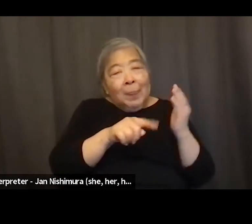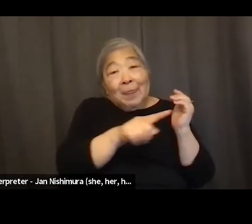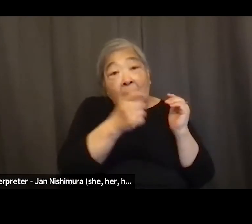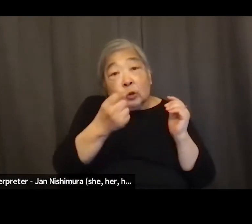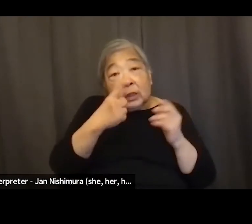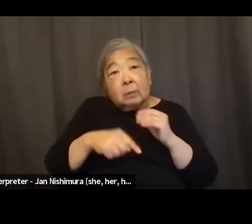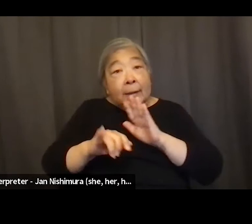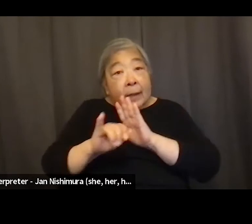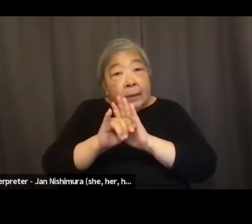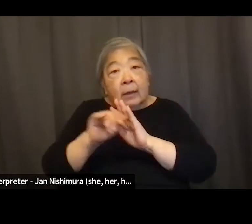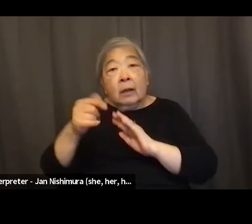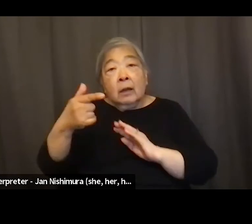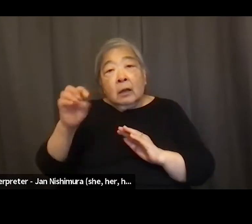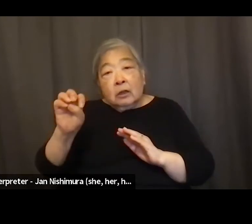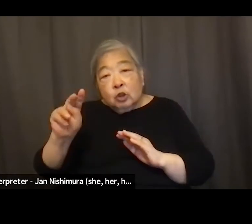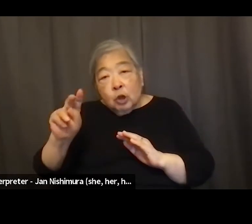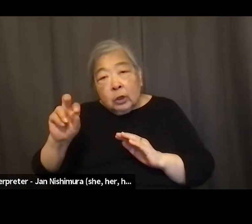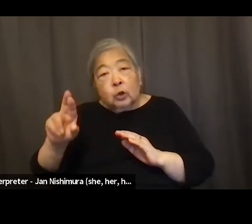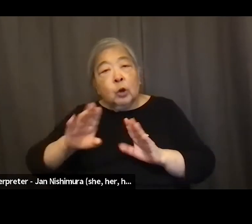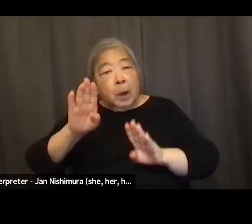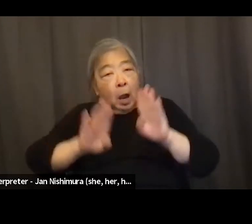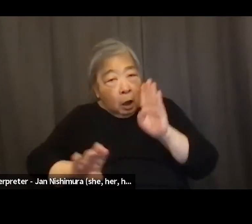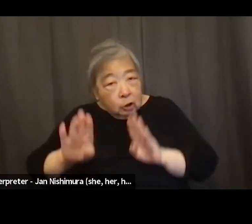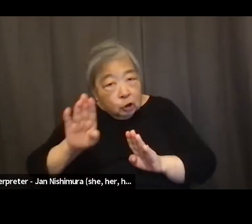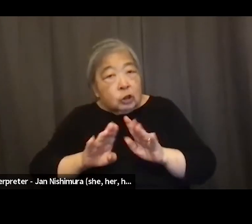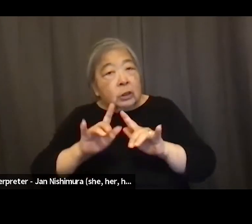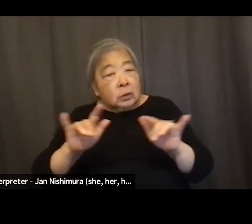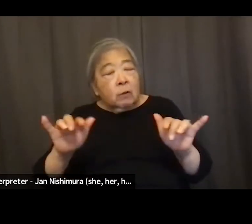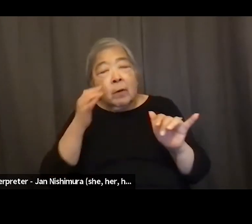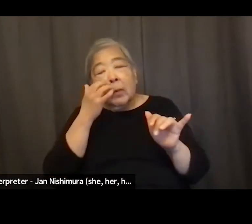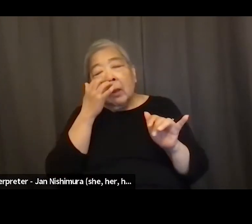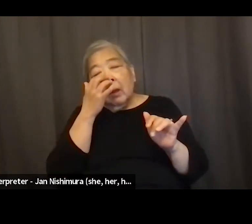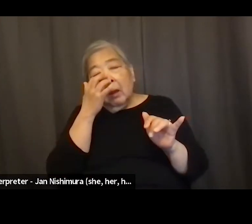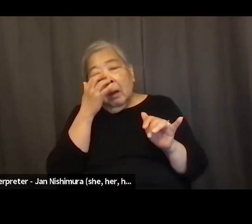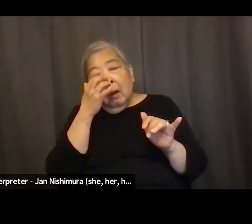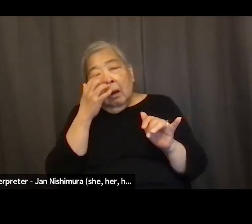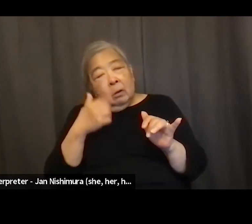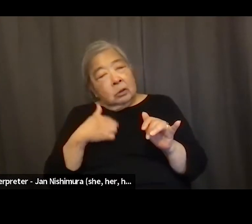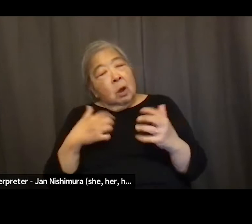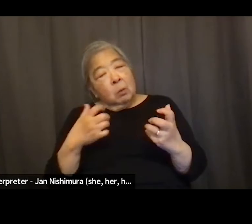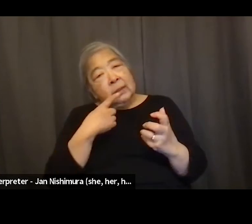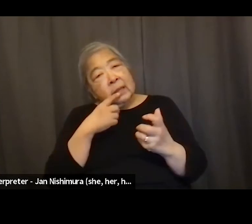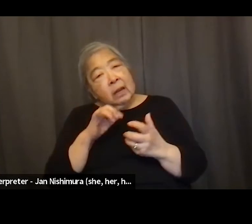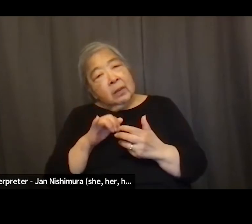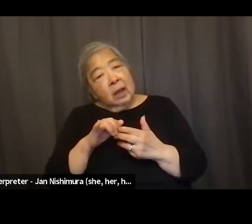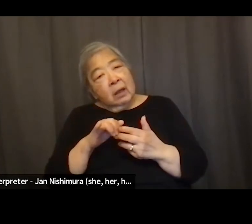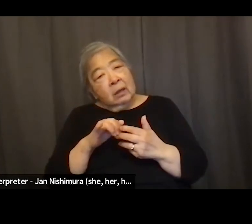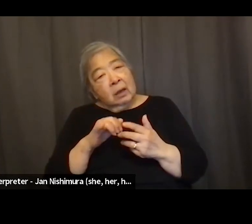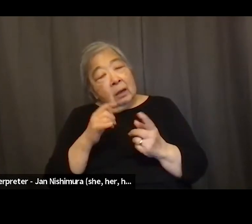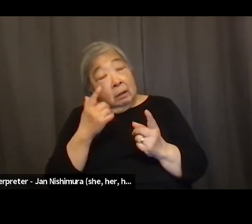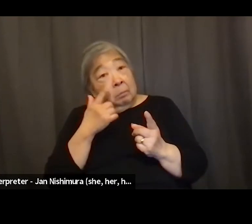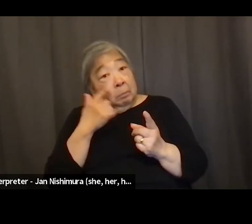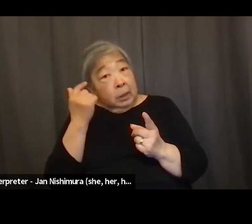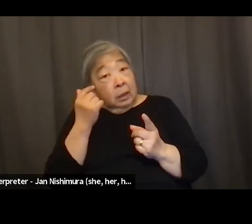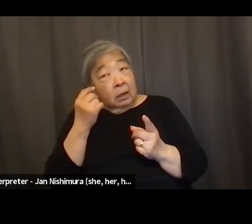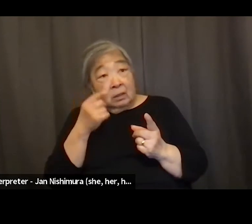gender, biology, etc. And so I just want to say that because of this